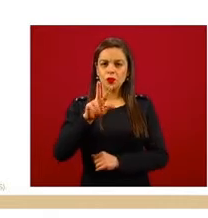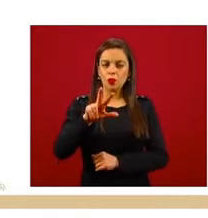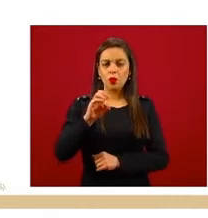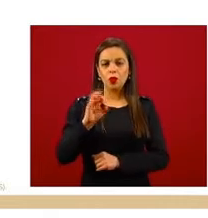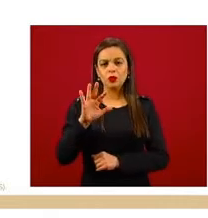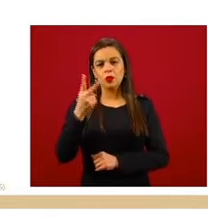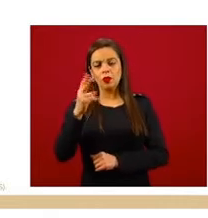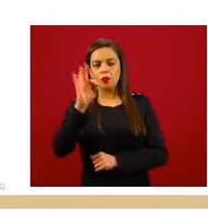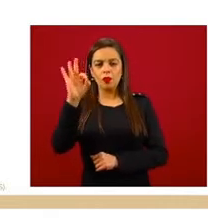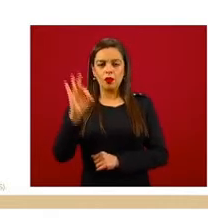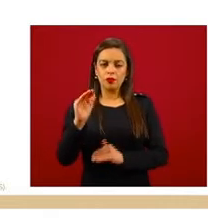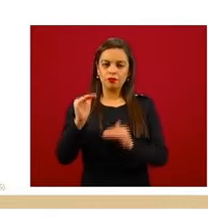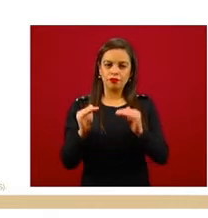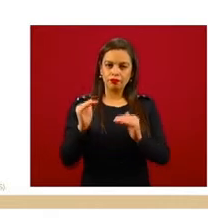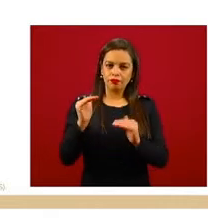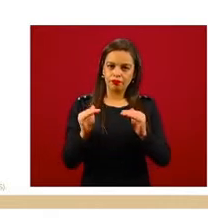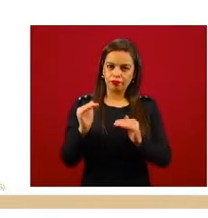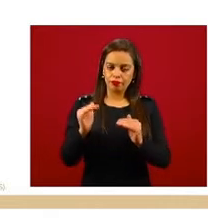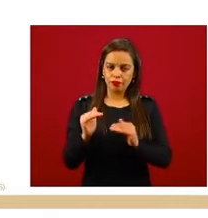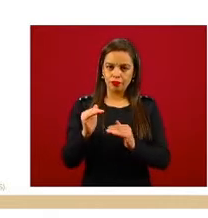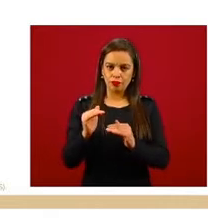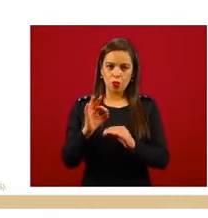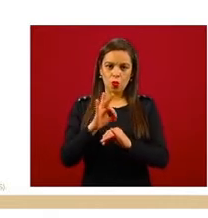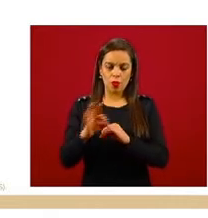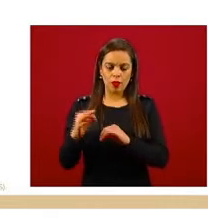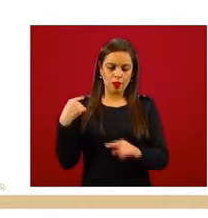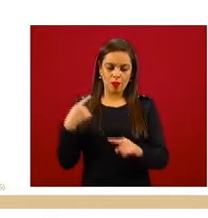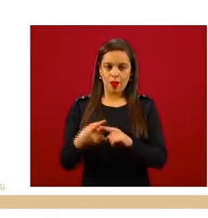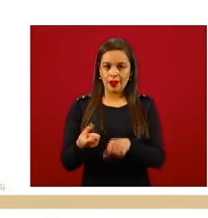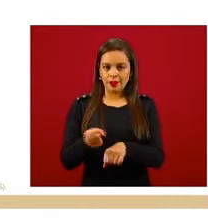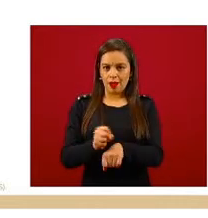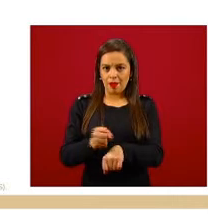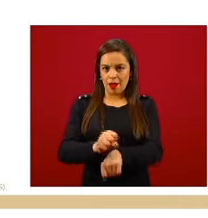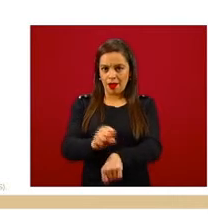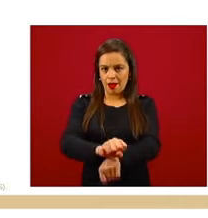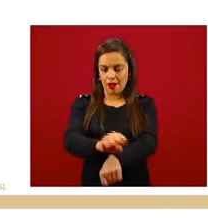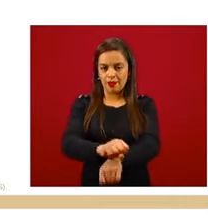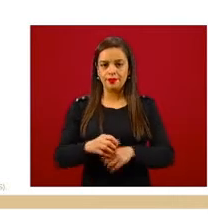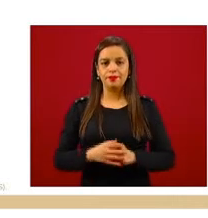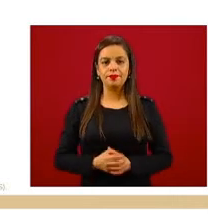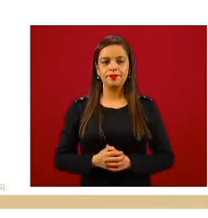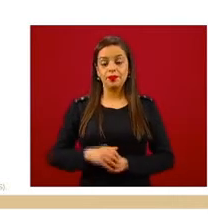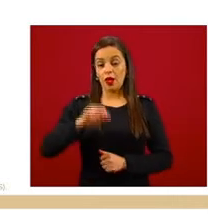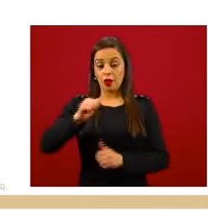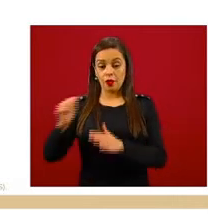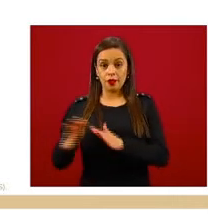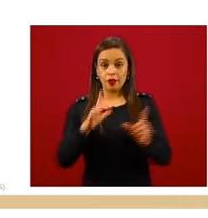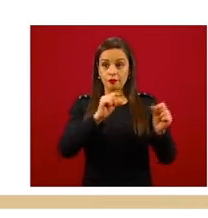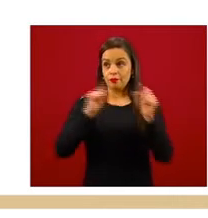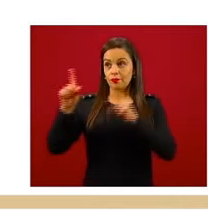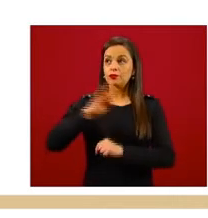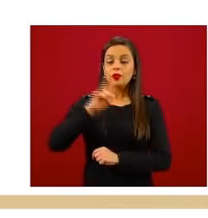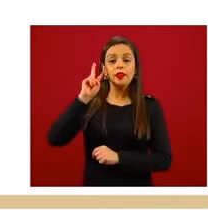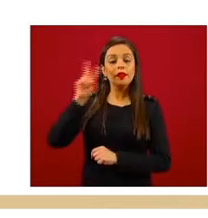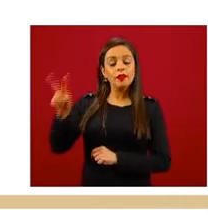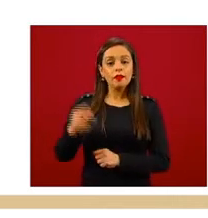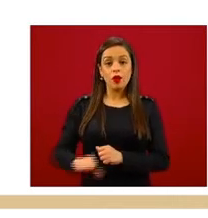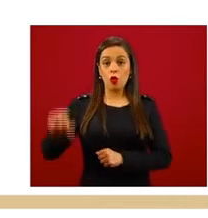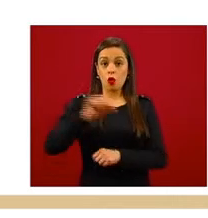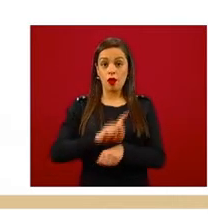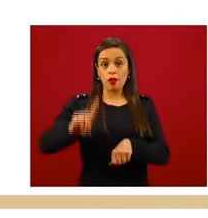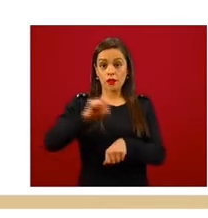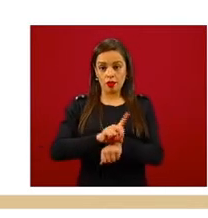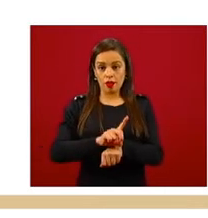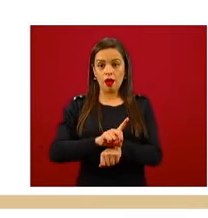has been ranging 52% casi from ya en las 48 to últimas 52% semanas, for the ¿verdad? past Siguiendo few la weeks. siguiente diapositiva, actualizamos para el día If we go de hoy las